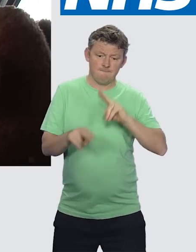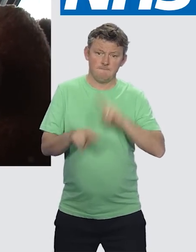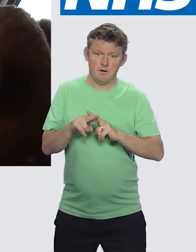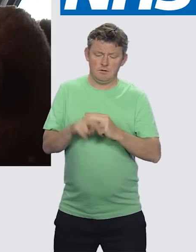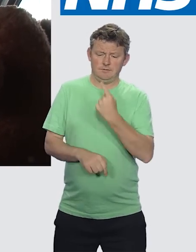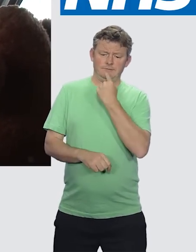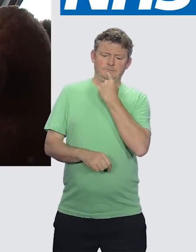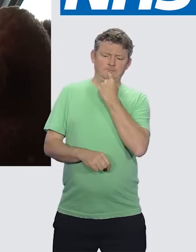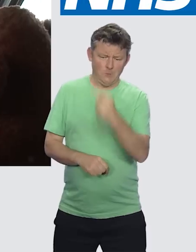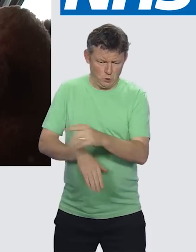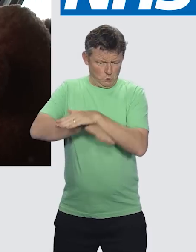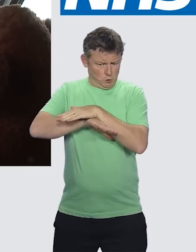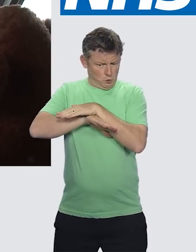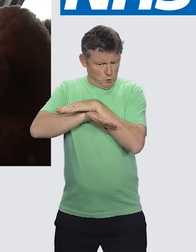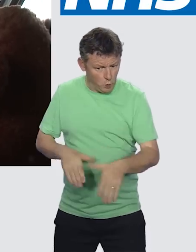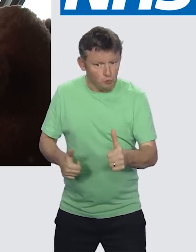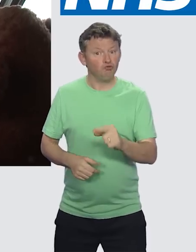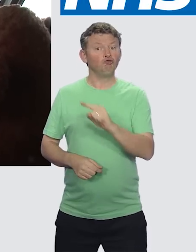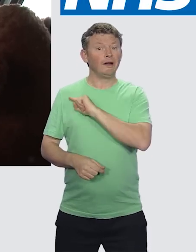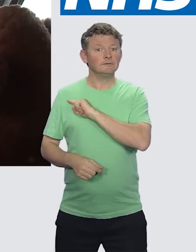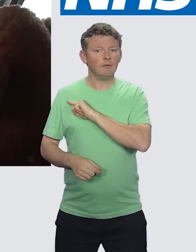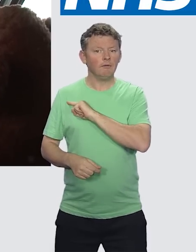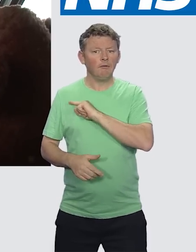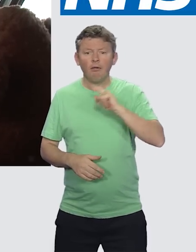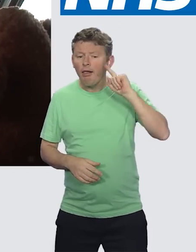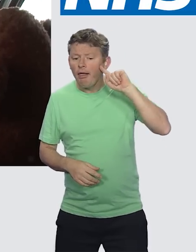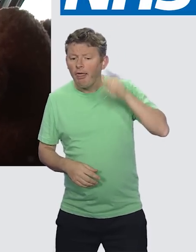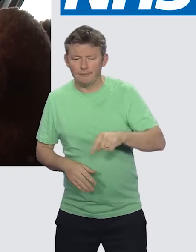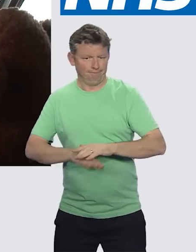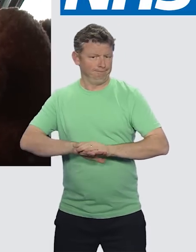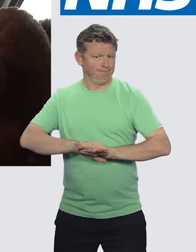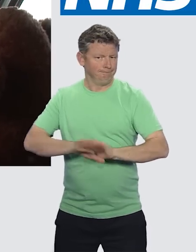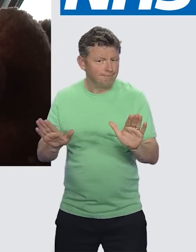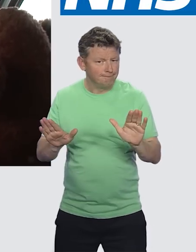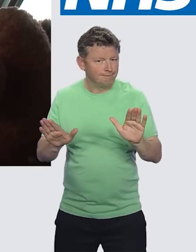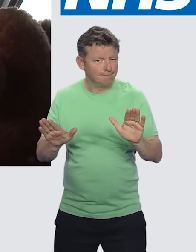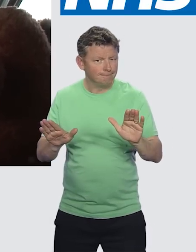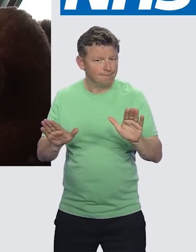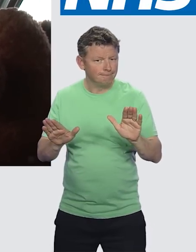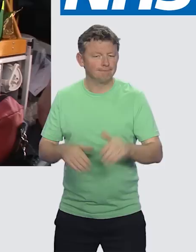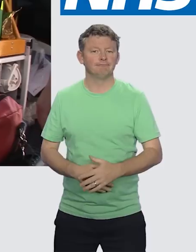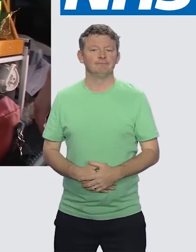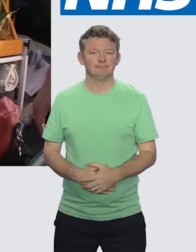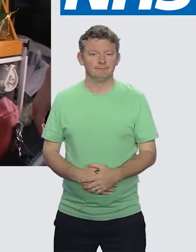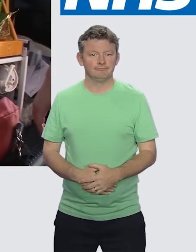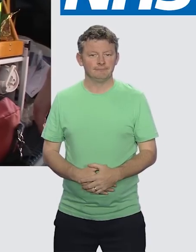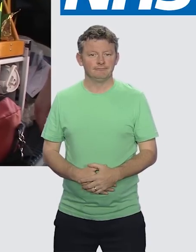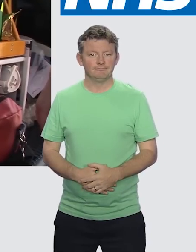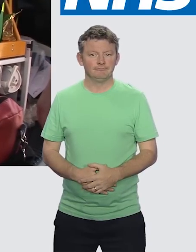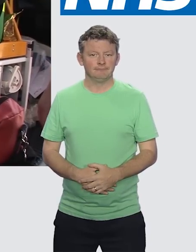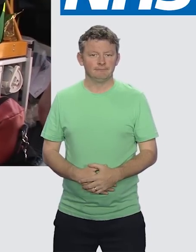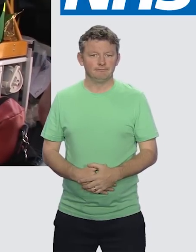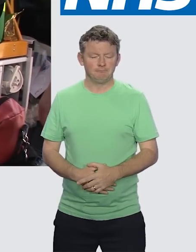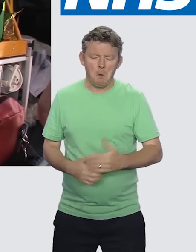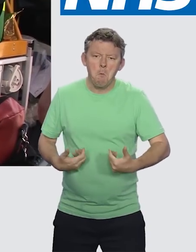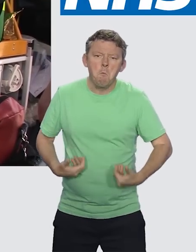doing and don't do anything naughty that you shouldn't be doing. If your parents say to you don't do it, they say it for a good reason. Monkey